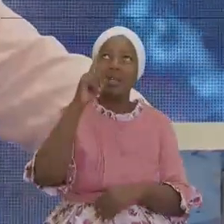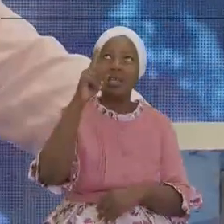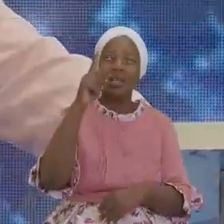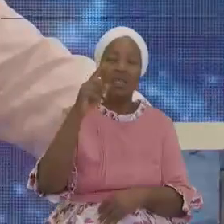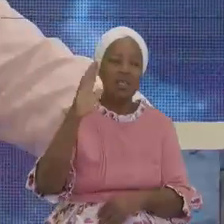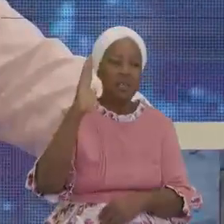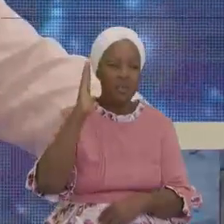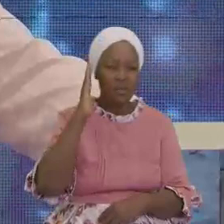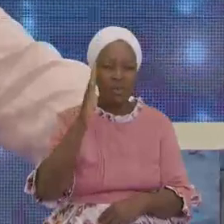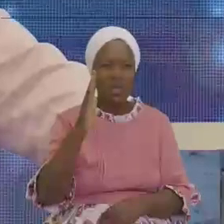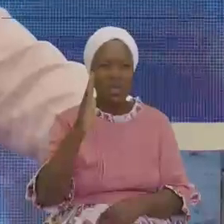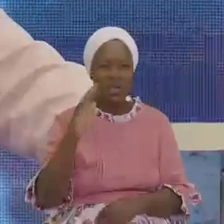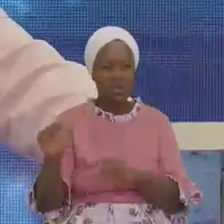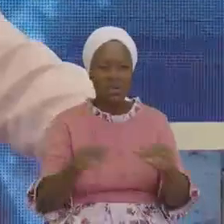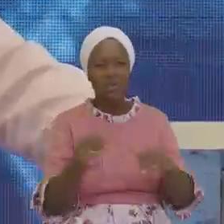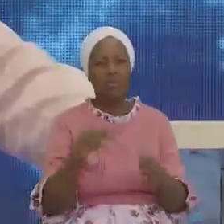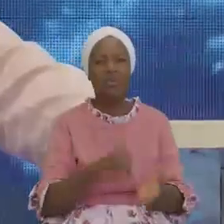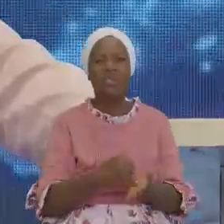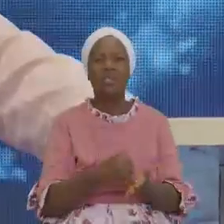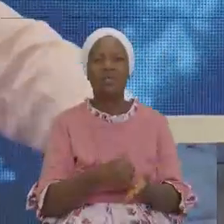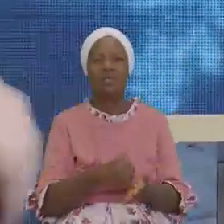will do it.